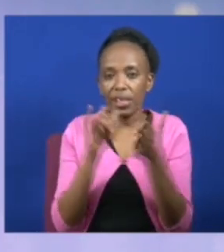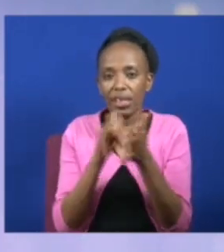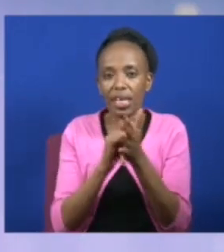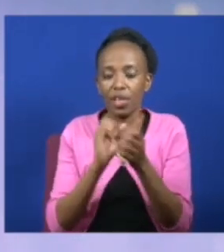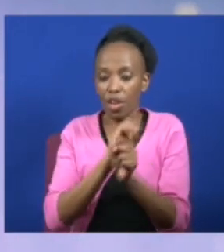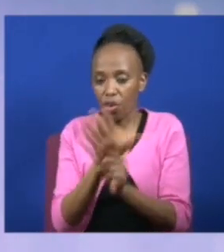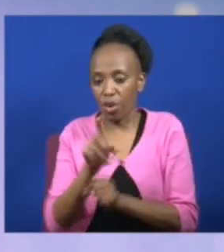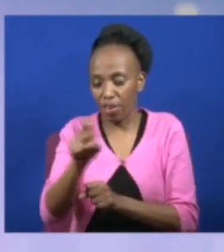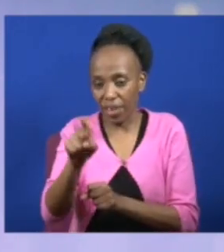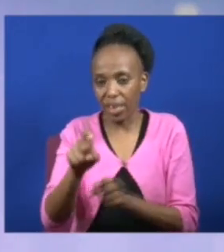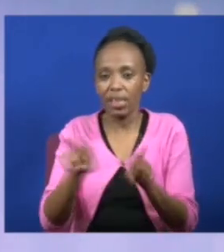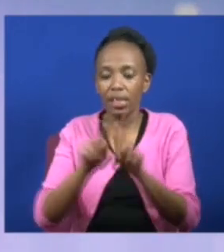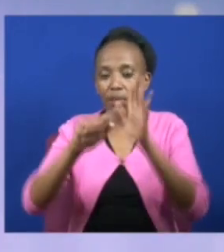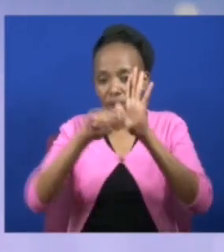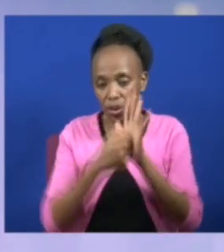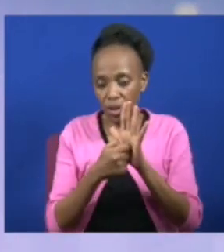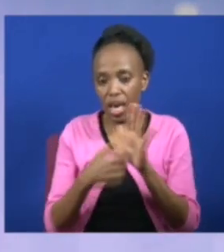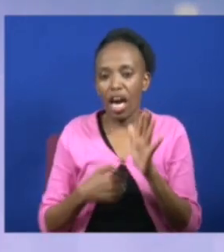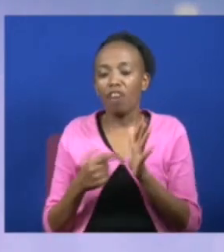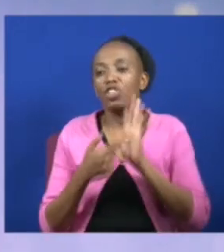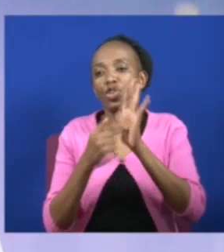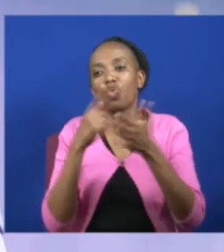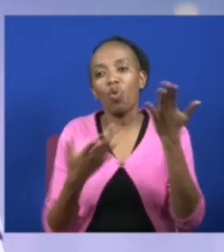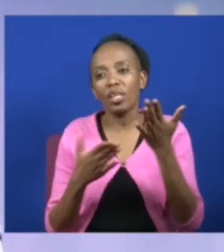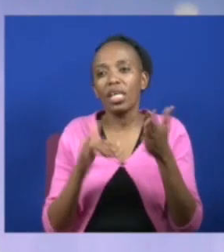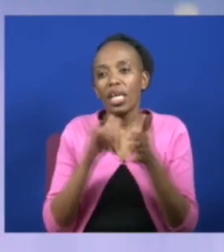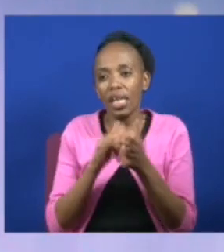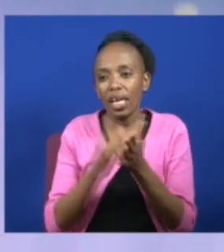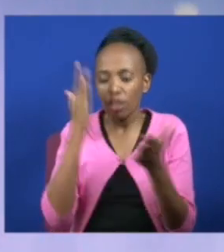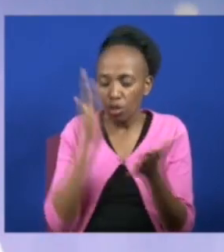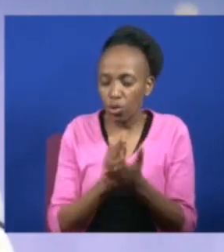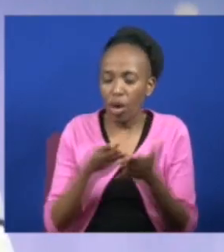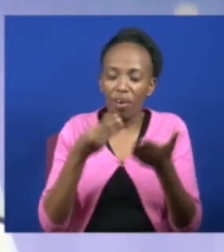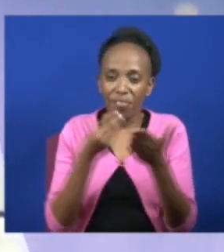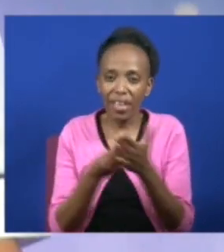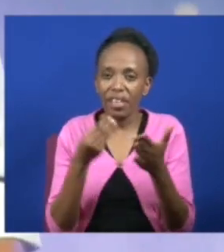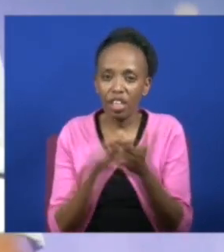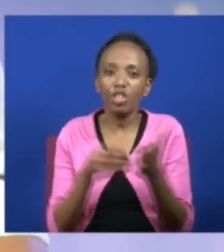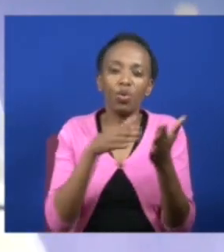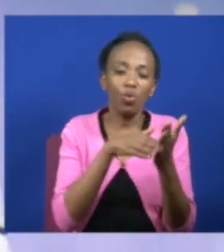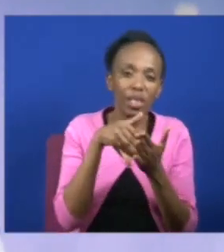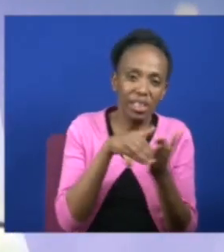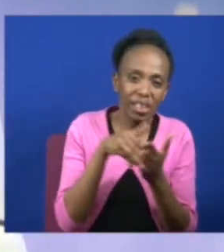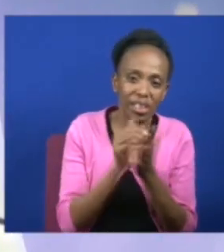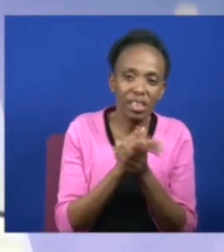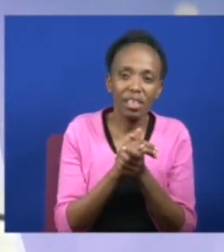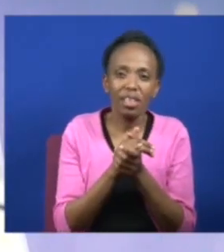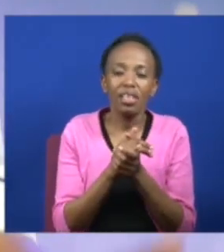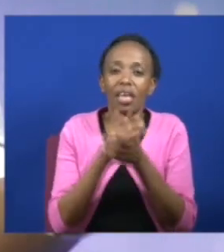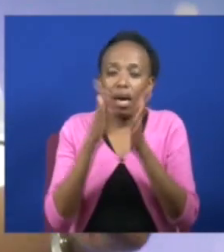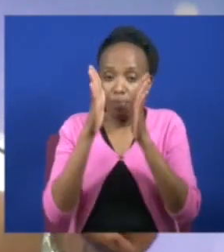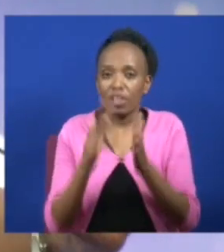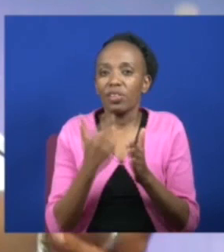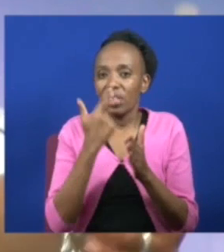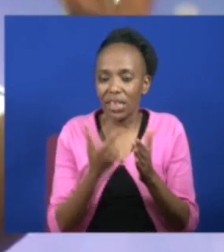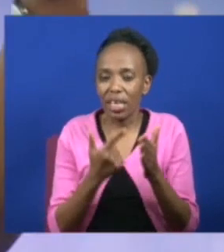that the coronavirus and the lockdown has exposed is actually our financial vulnerability.